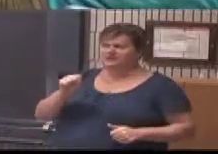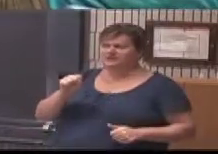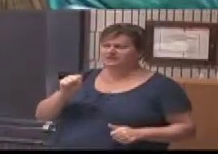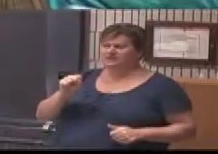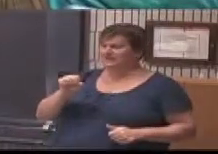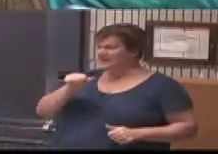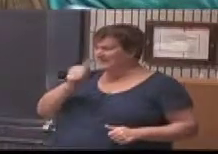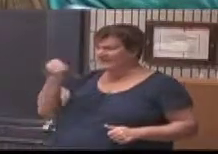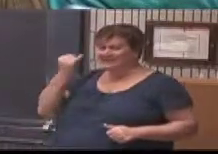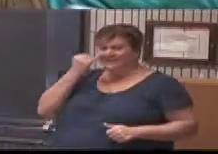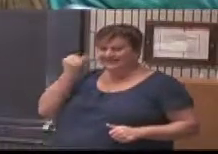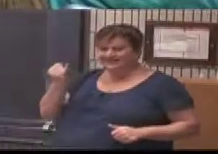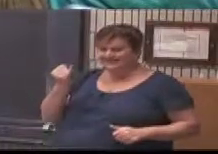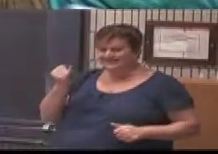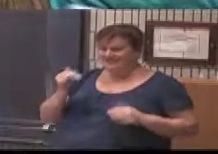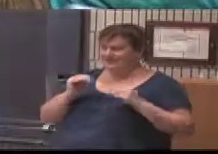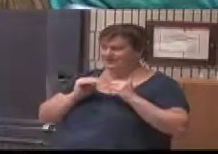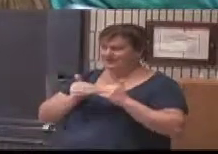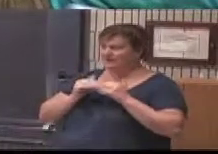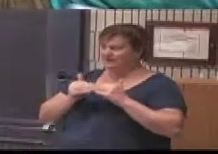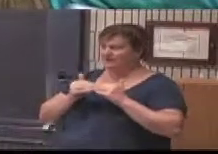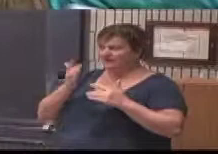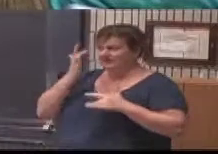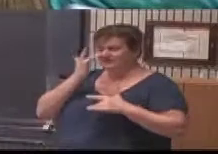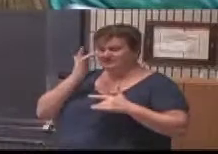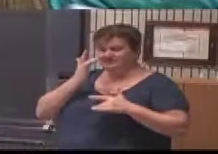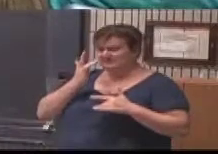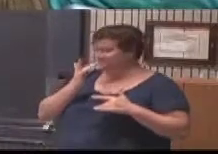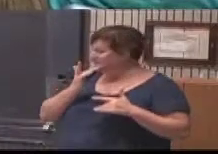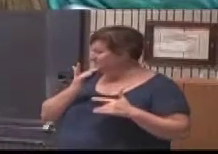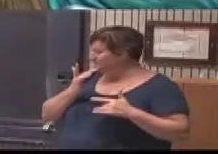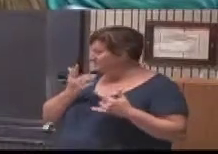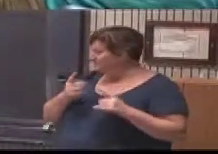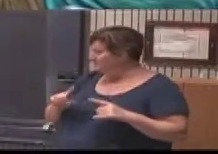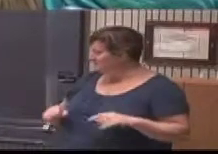Do they have any idea of how this disease comes